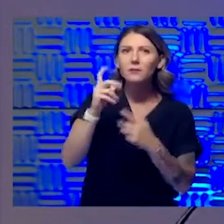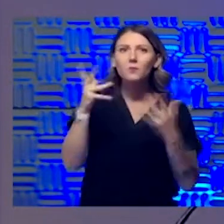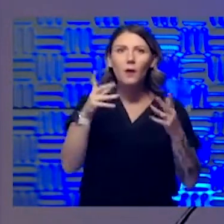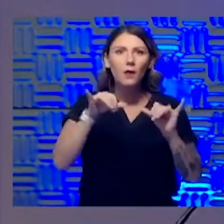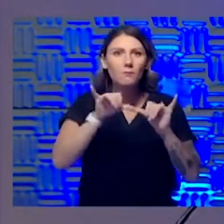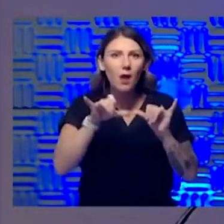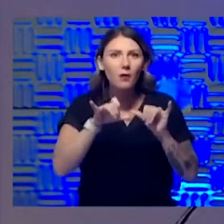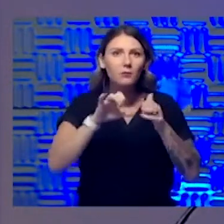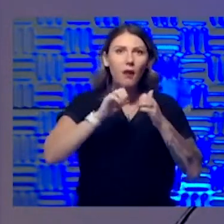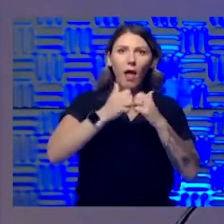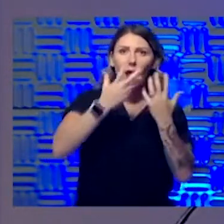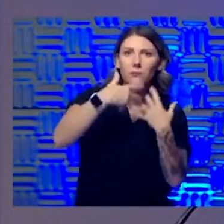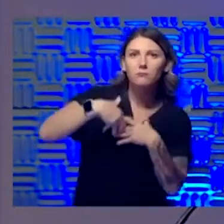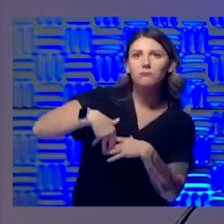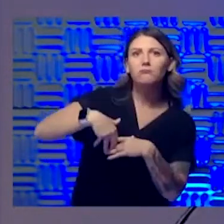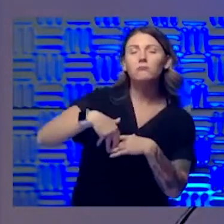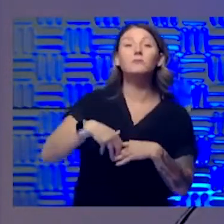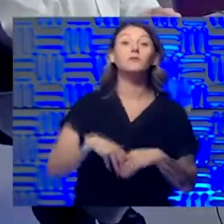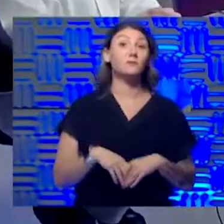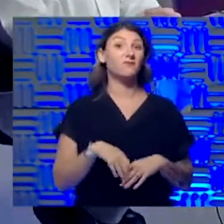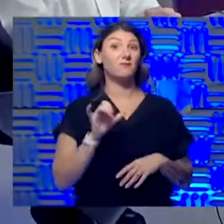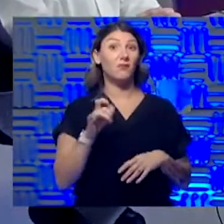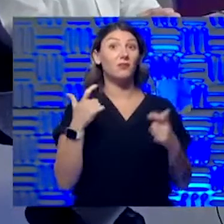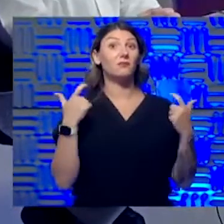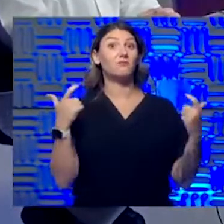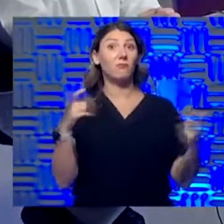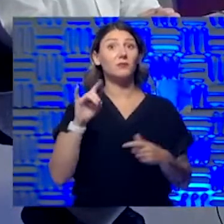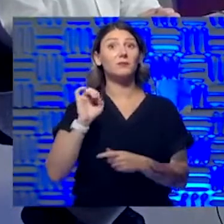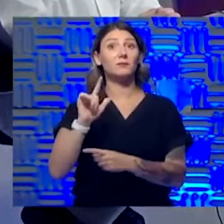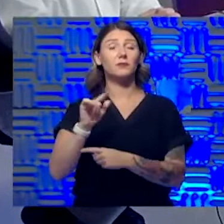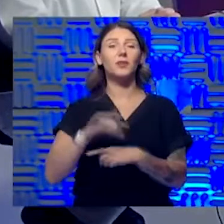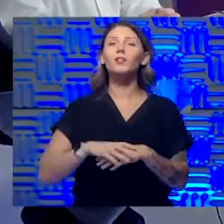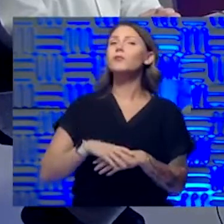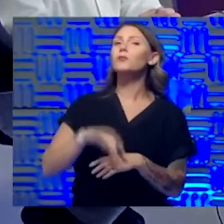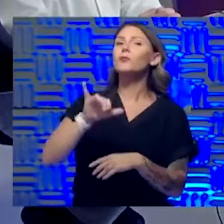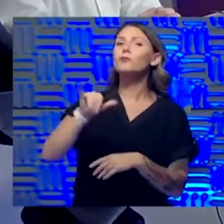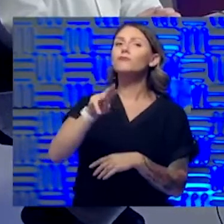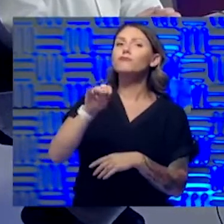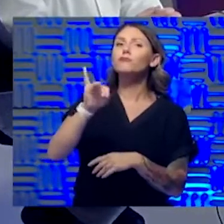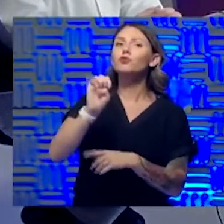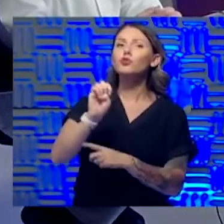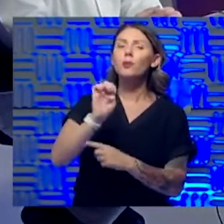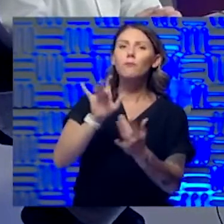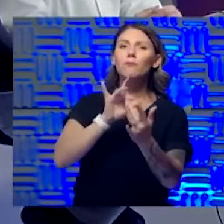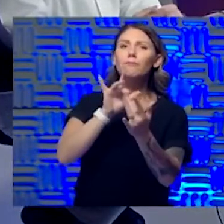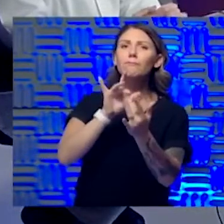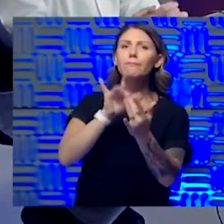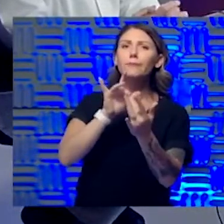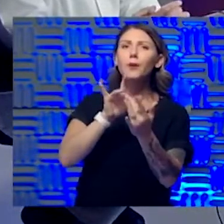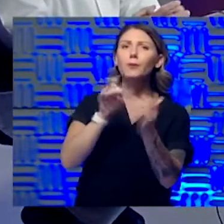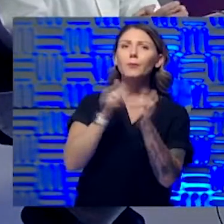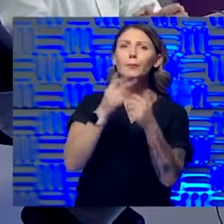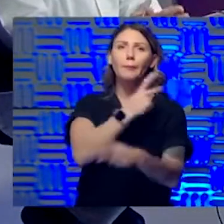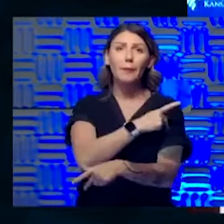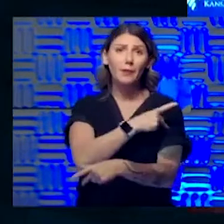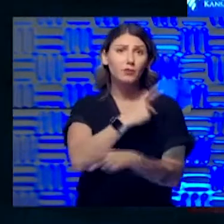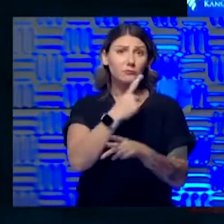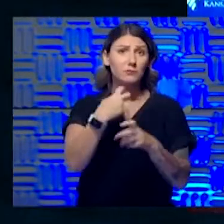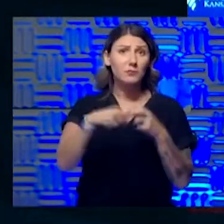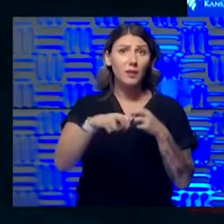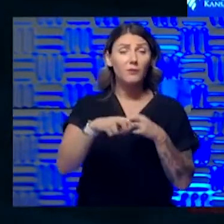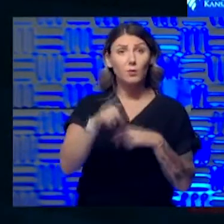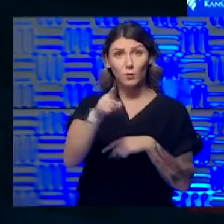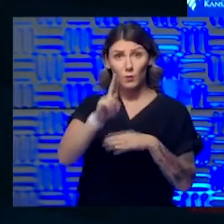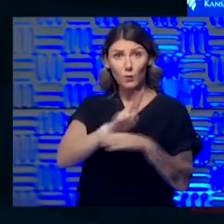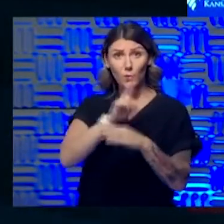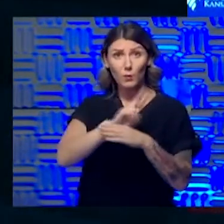good they are. That has been a big deal. So, Jamie, trying to stay in touch with patients can be difficult at a time like this. Have you been using